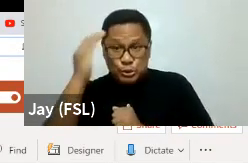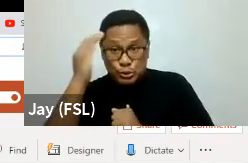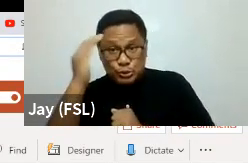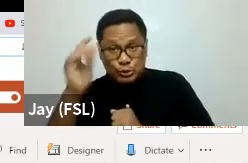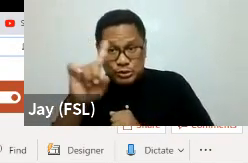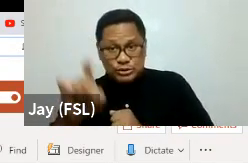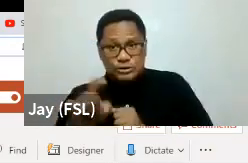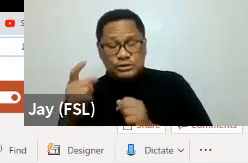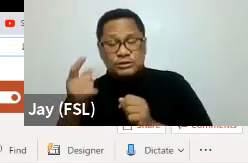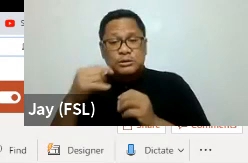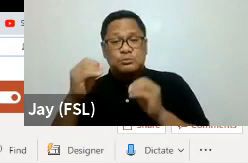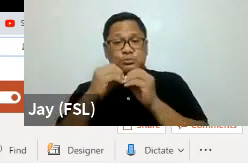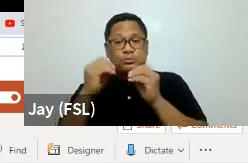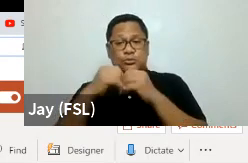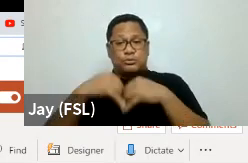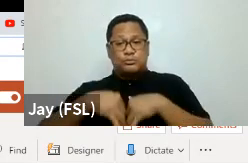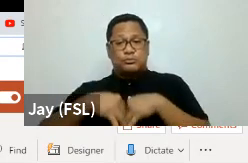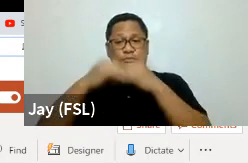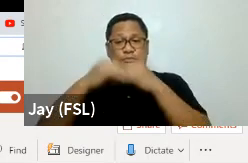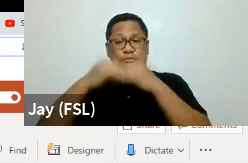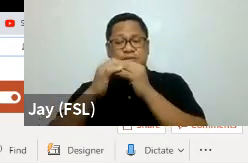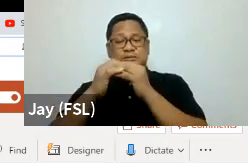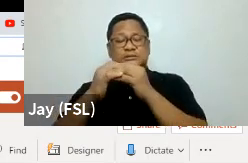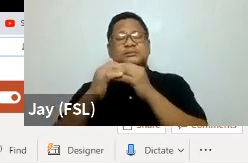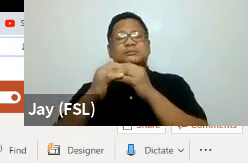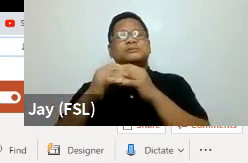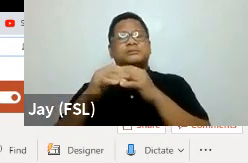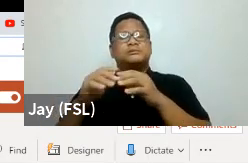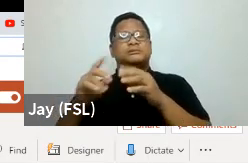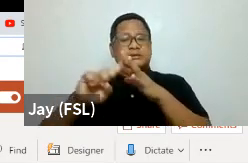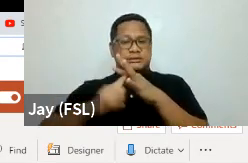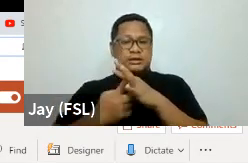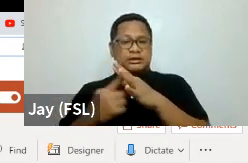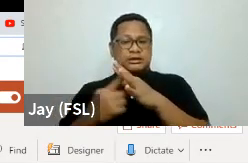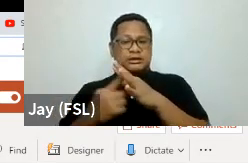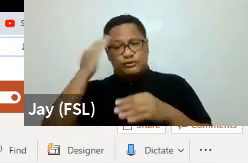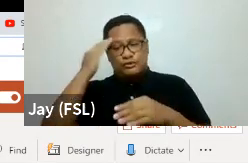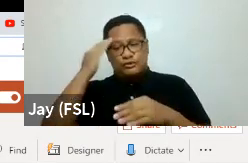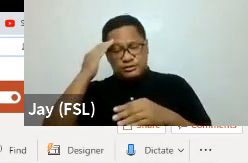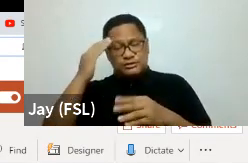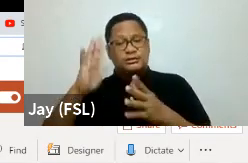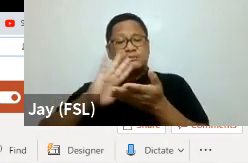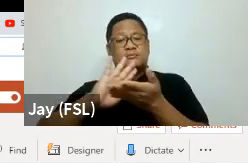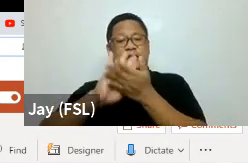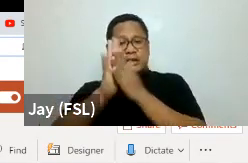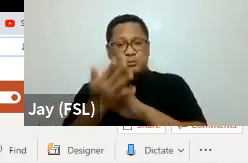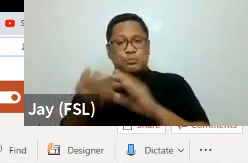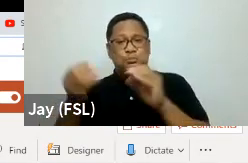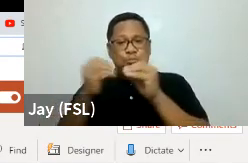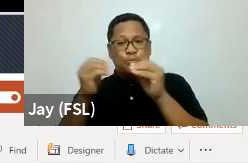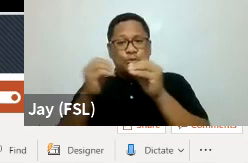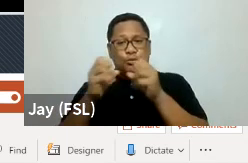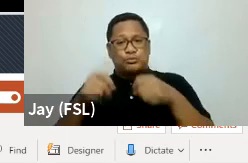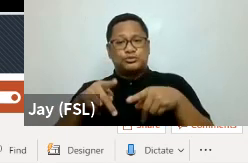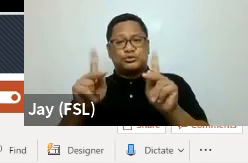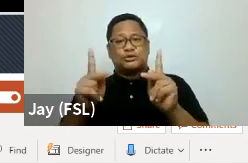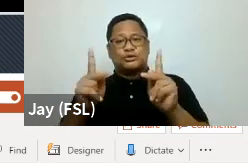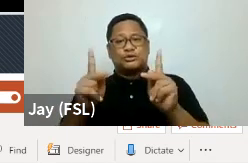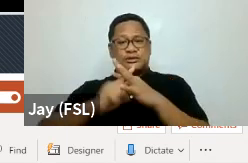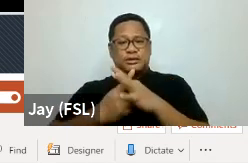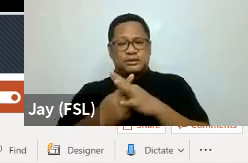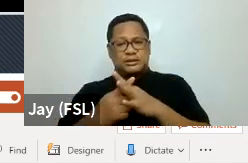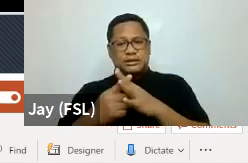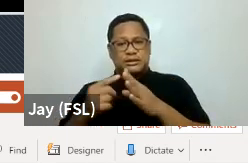The more you build your base of knowledge, the better your chances of successfully starting,